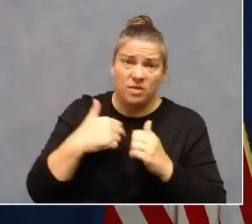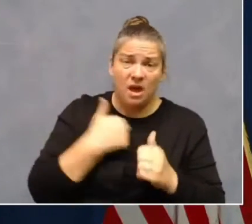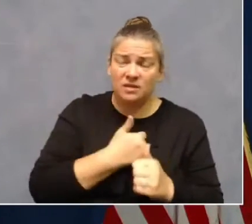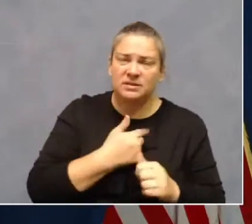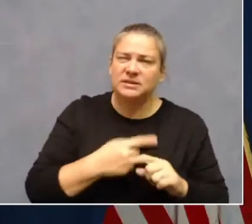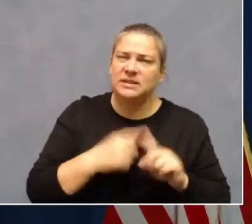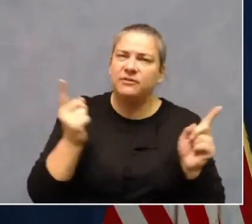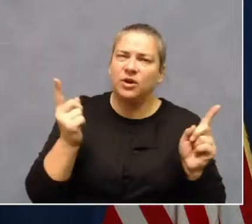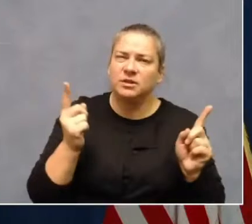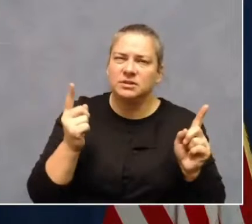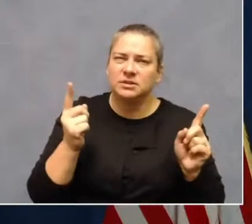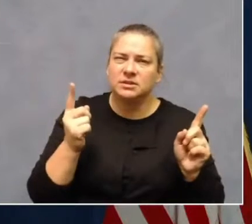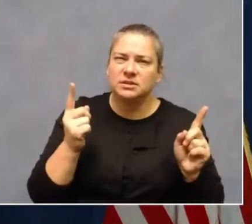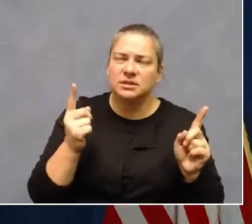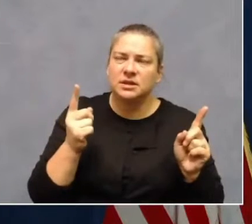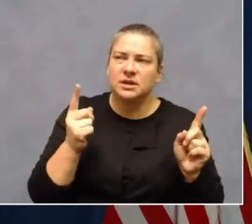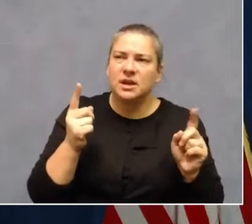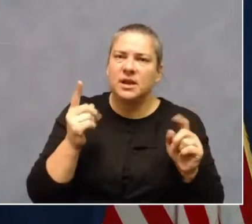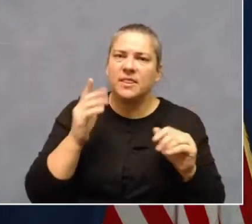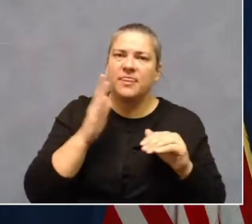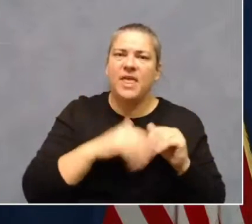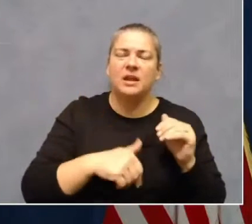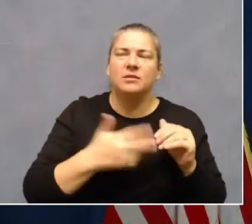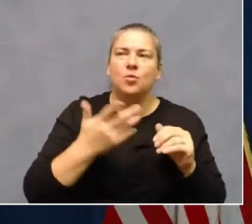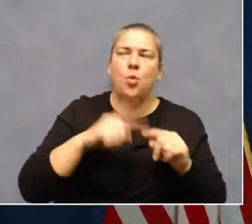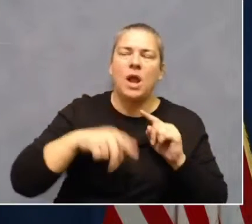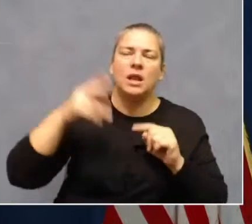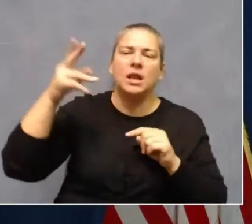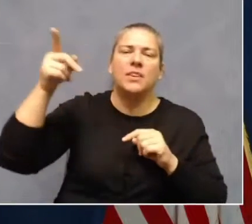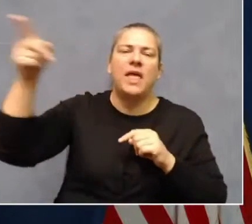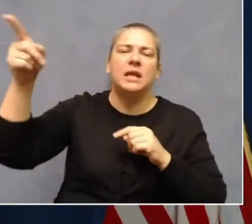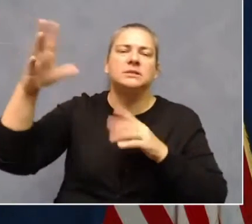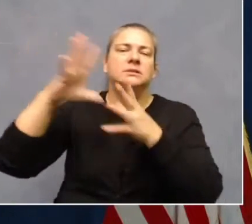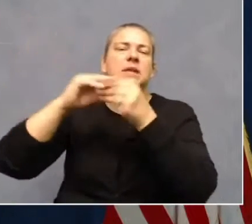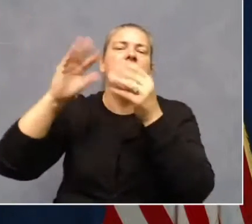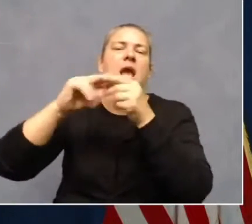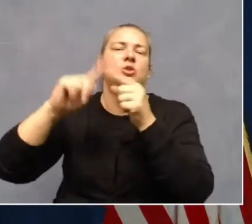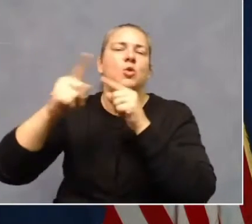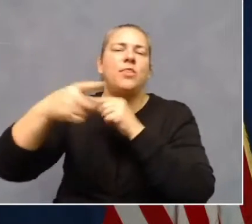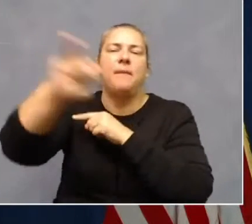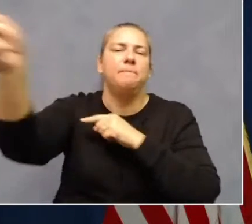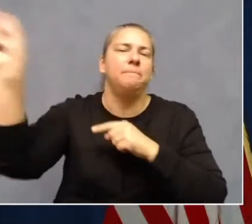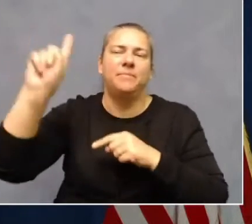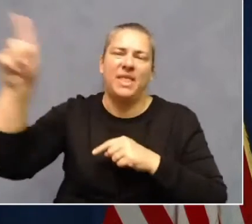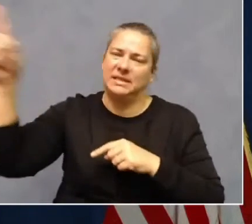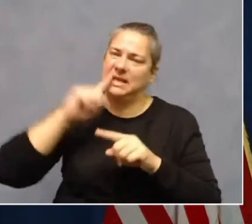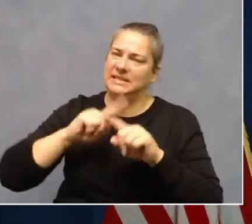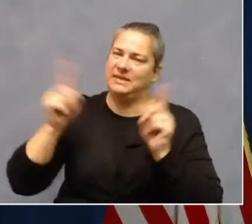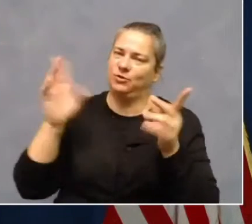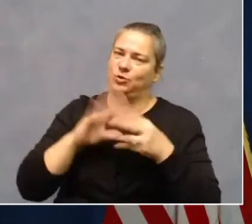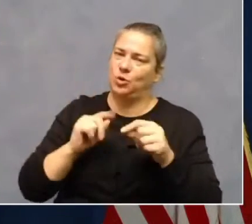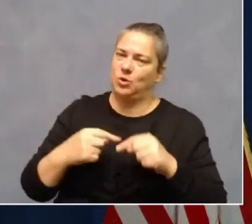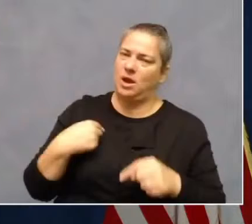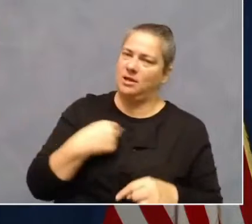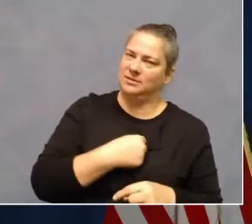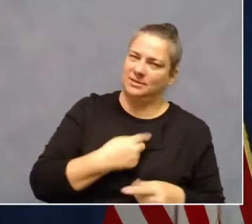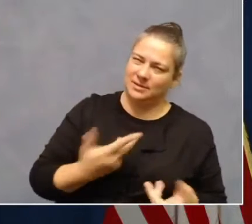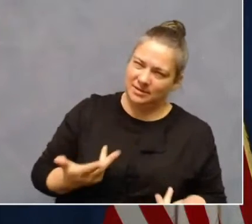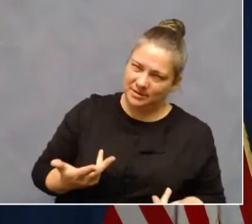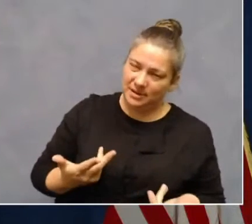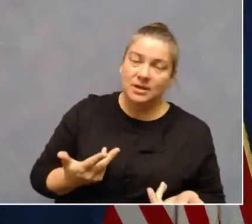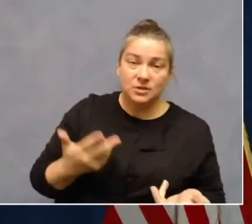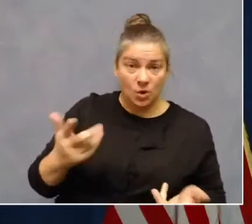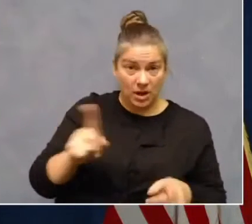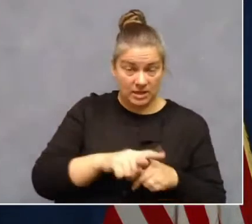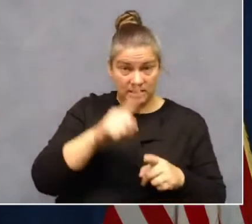may be said out on the campaign trail. What I do know is my responsibility is to Kentuckians, and the recommendations we put out today aren't